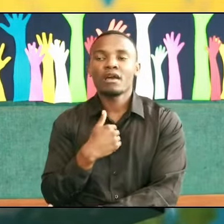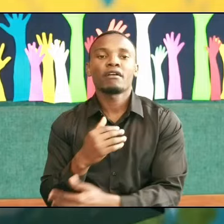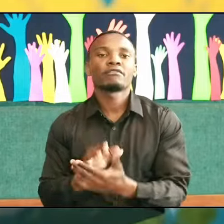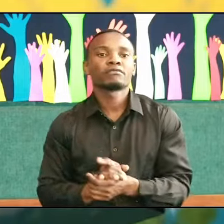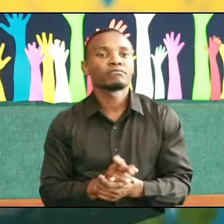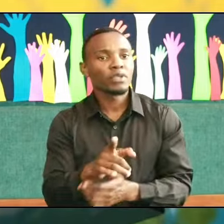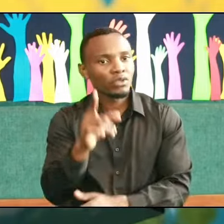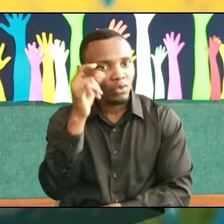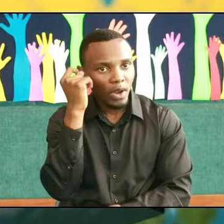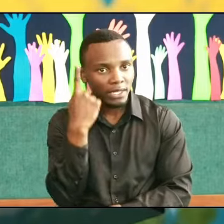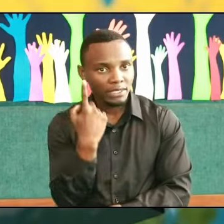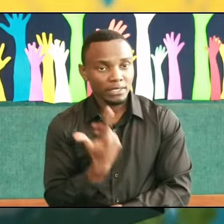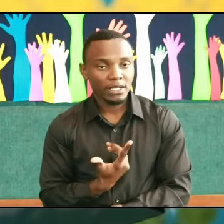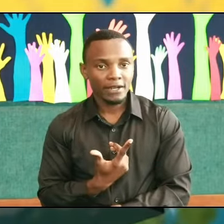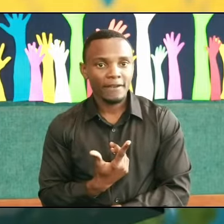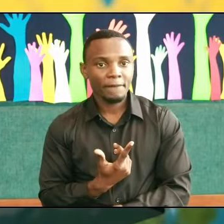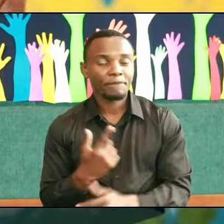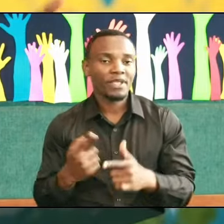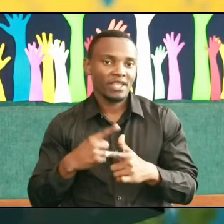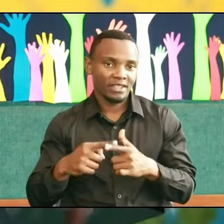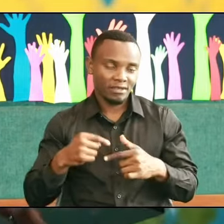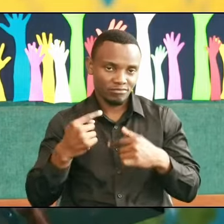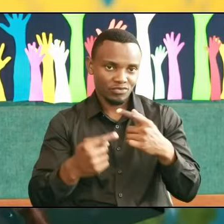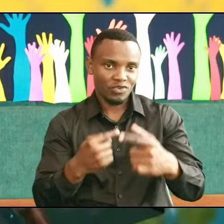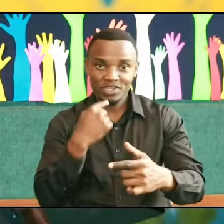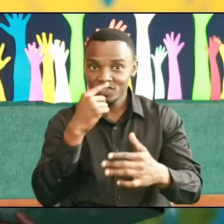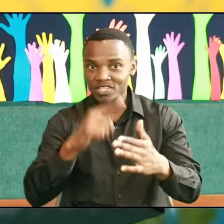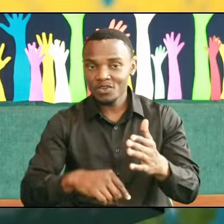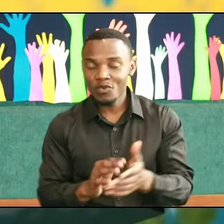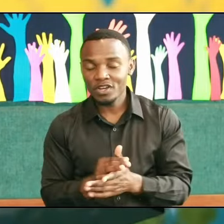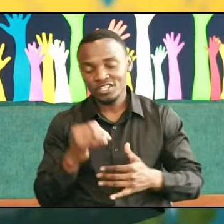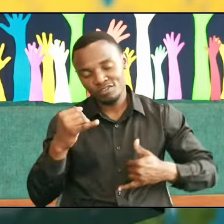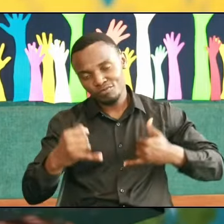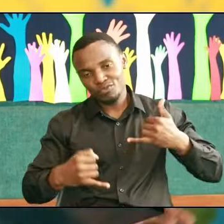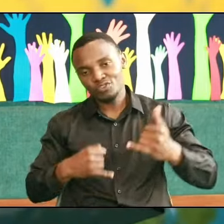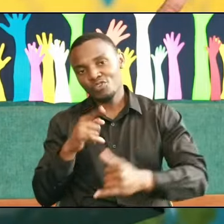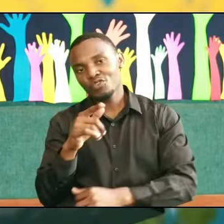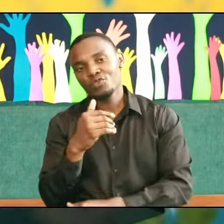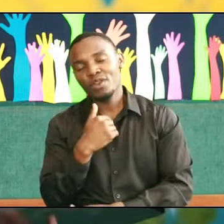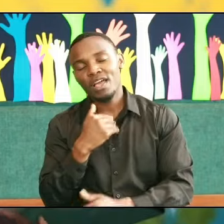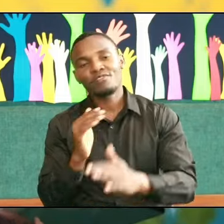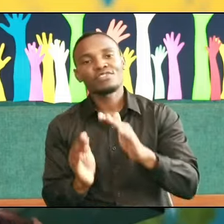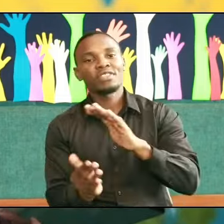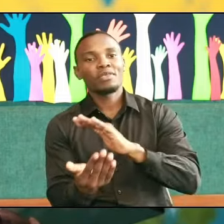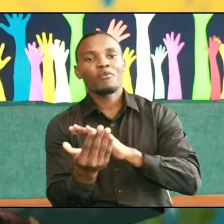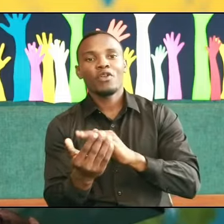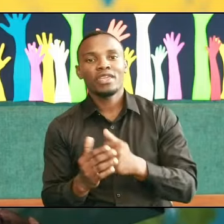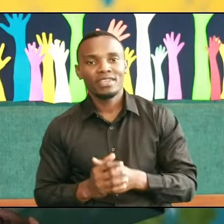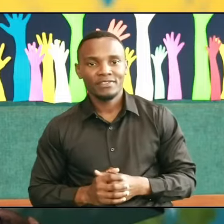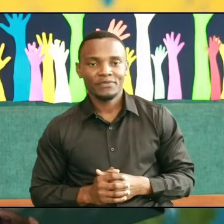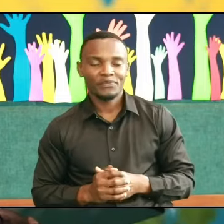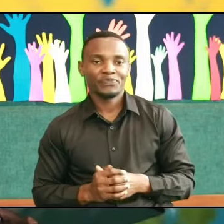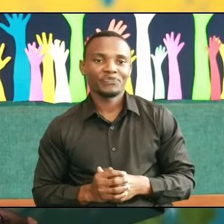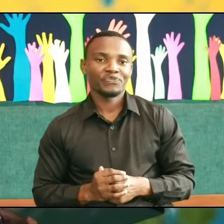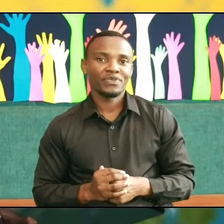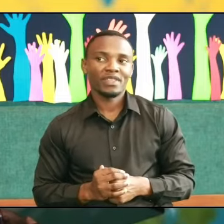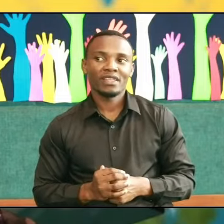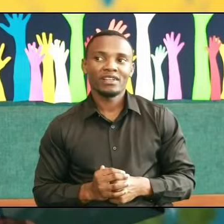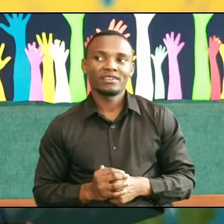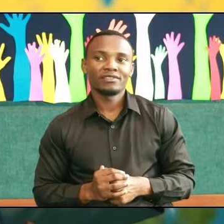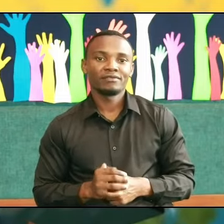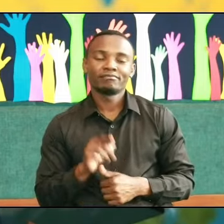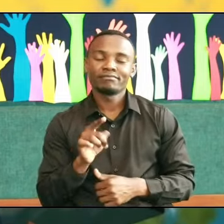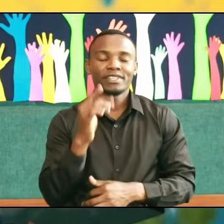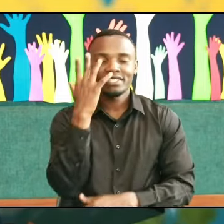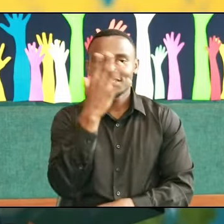Are you with me? Then it goes on to say, but joy comes when? Joy comes in the morning. This is